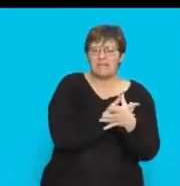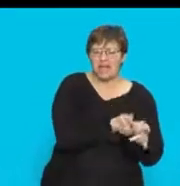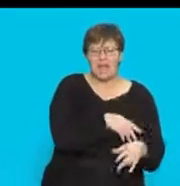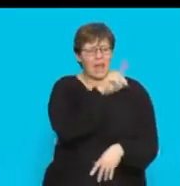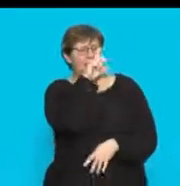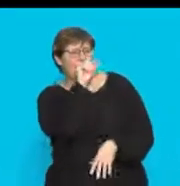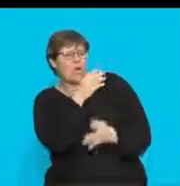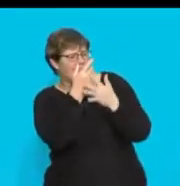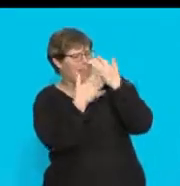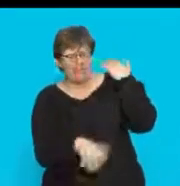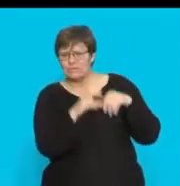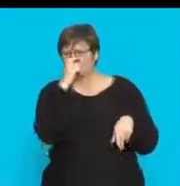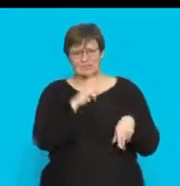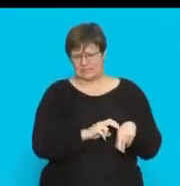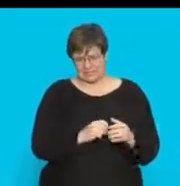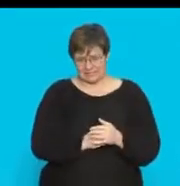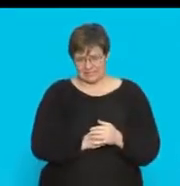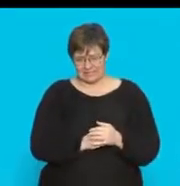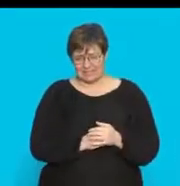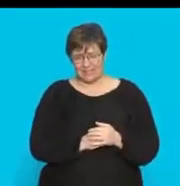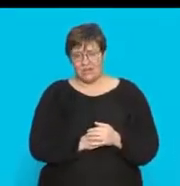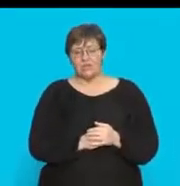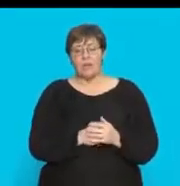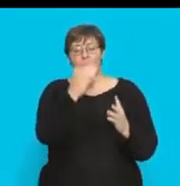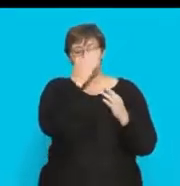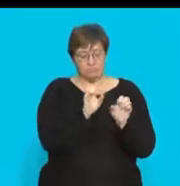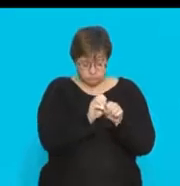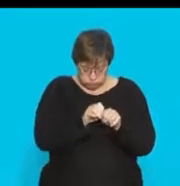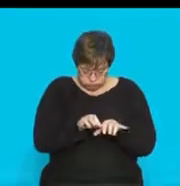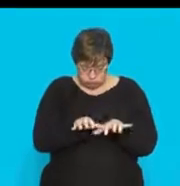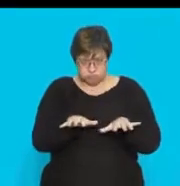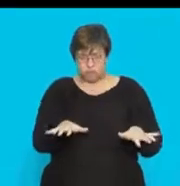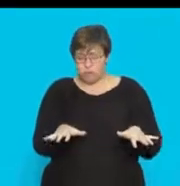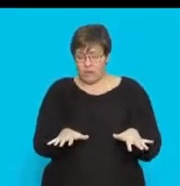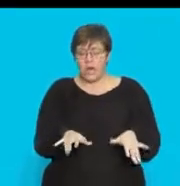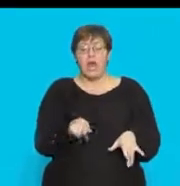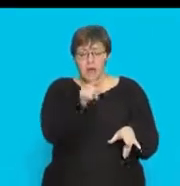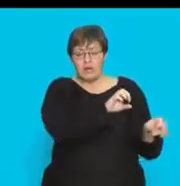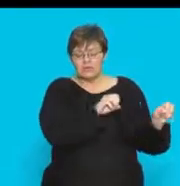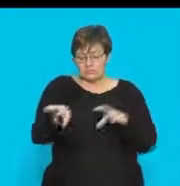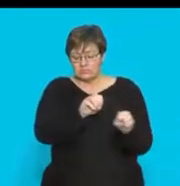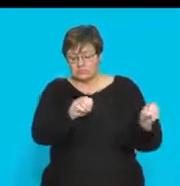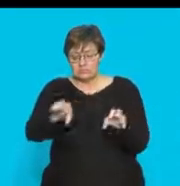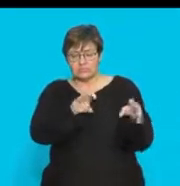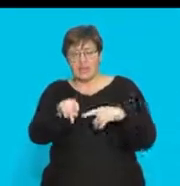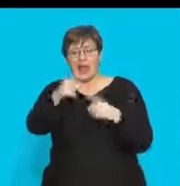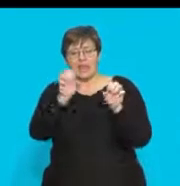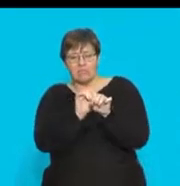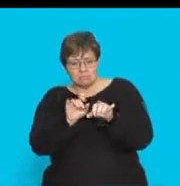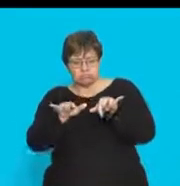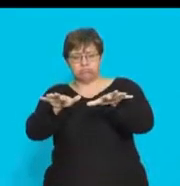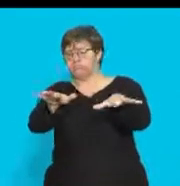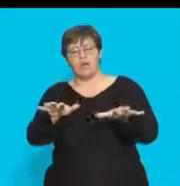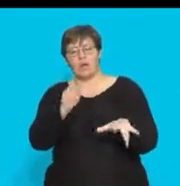need birds, I don't need, I'm taking the middleman, if I was to use that, out of the equation. So